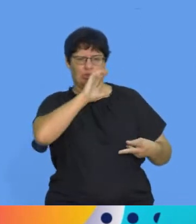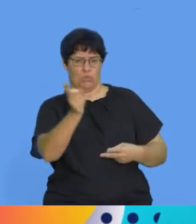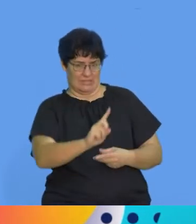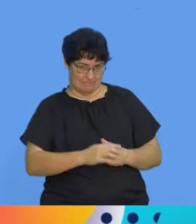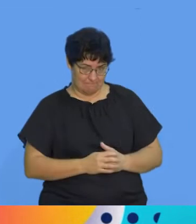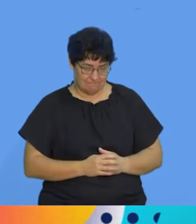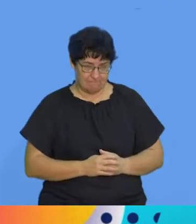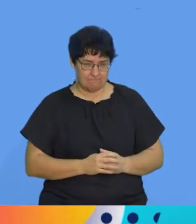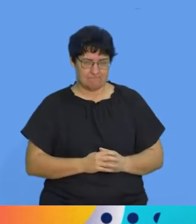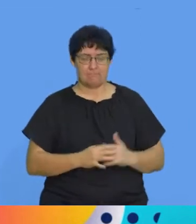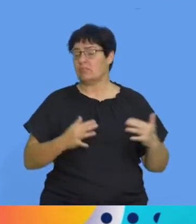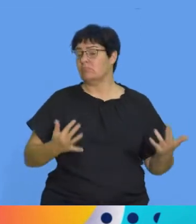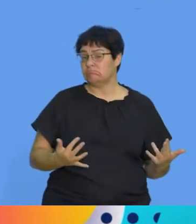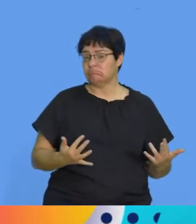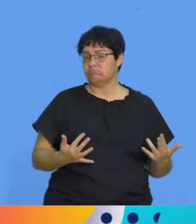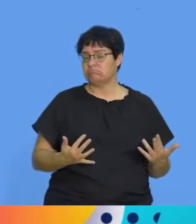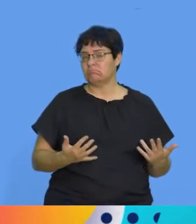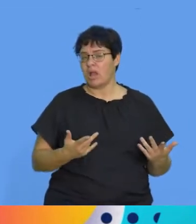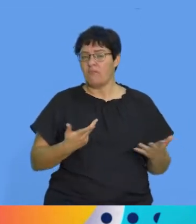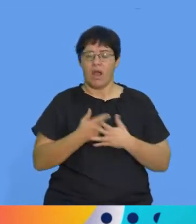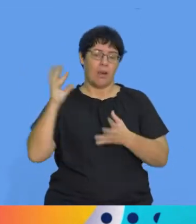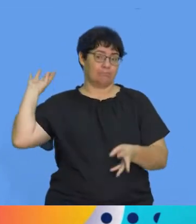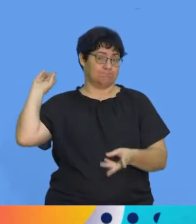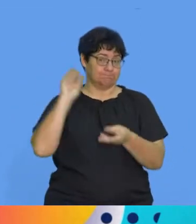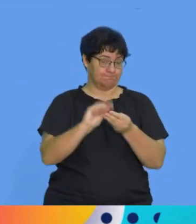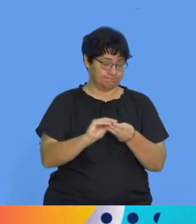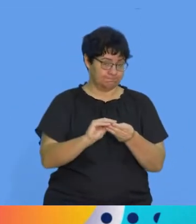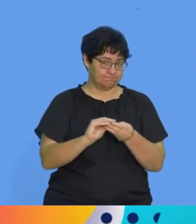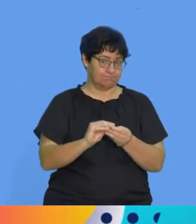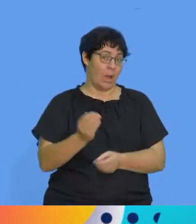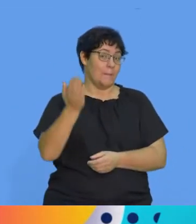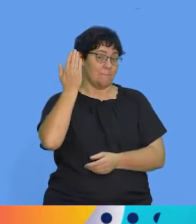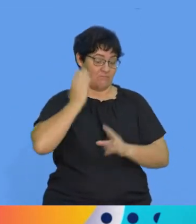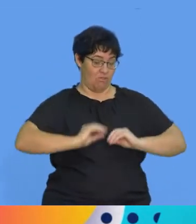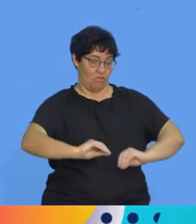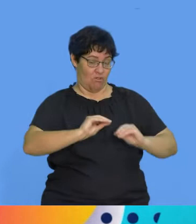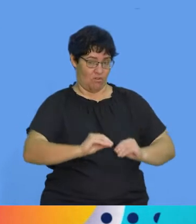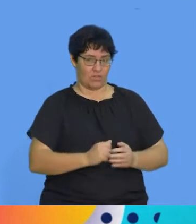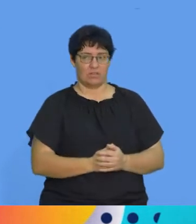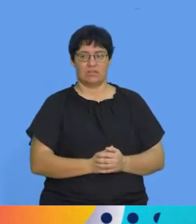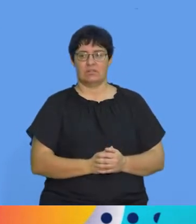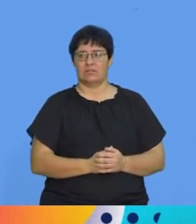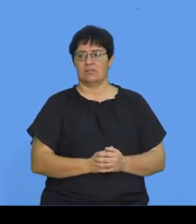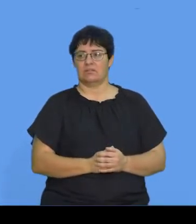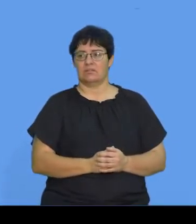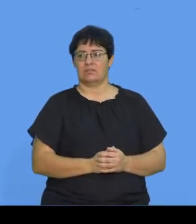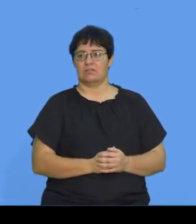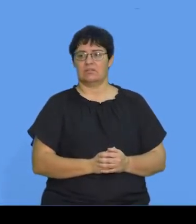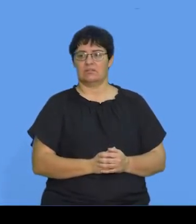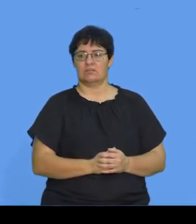really well. So if we had to quickly recap about the last lesson that we did, I want to just quickly go to the board